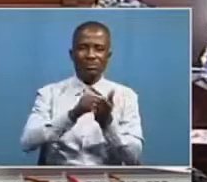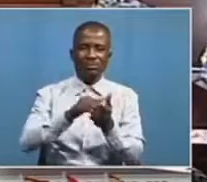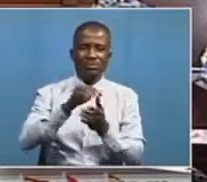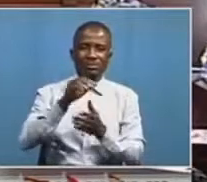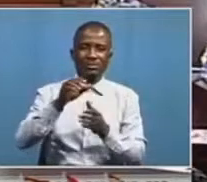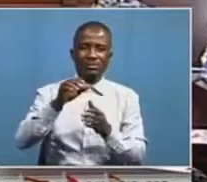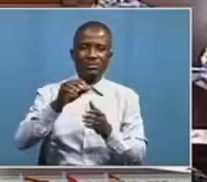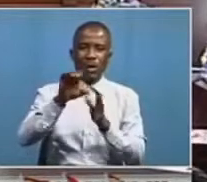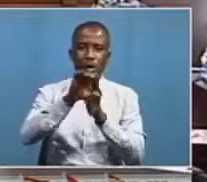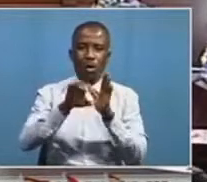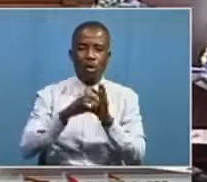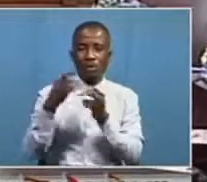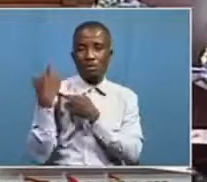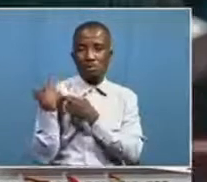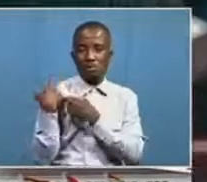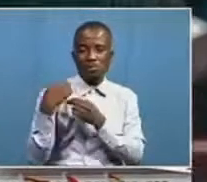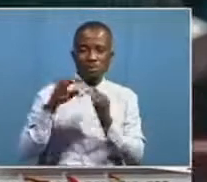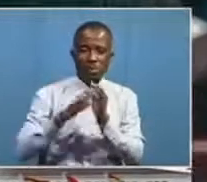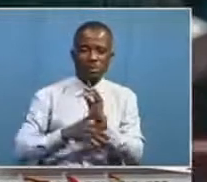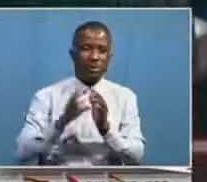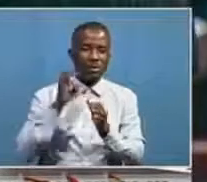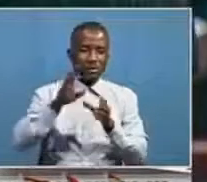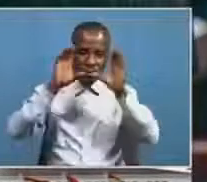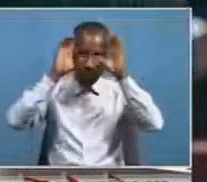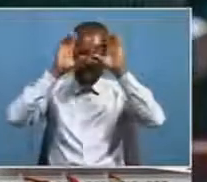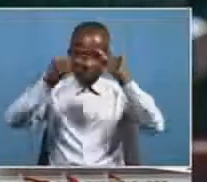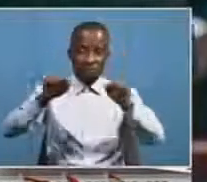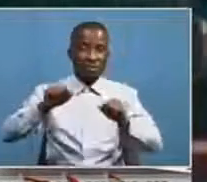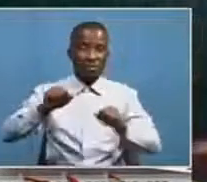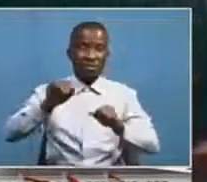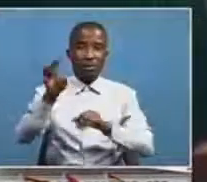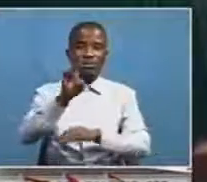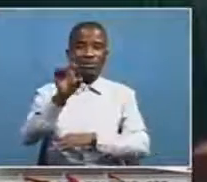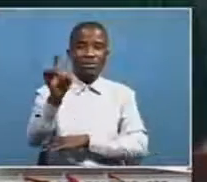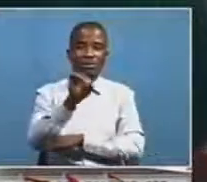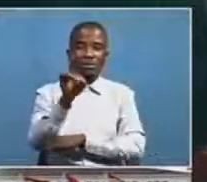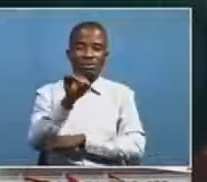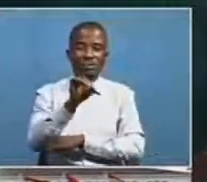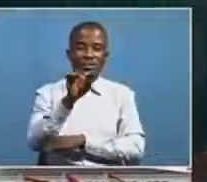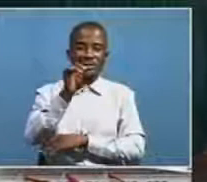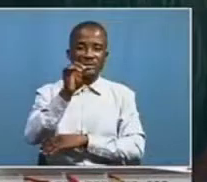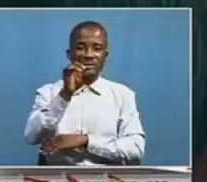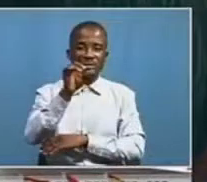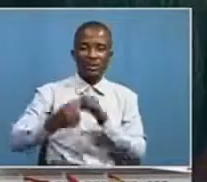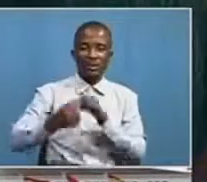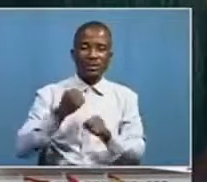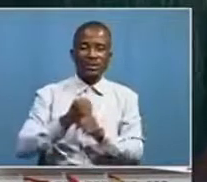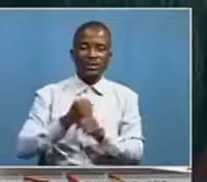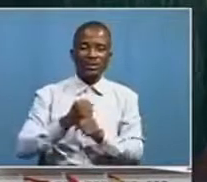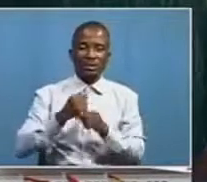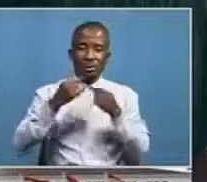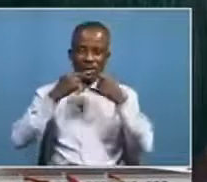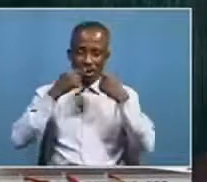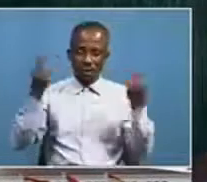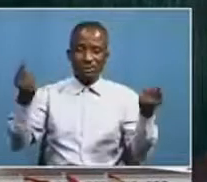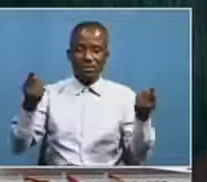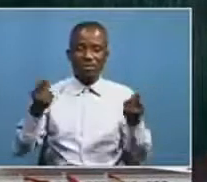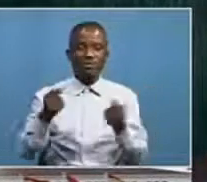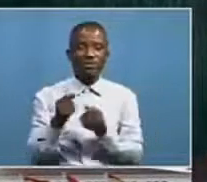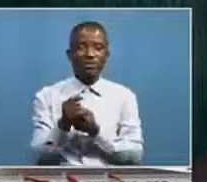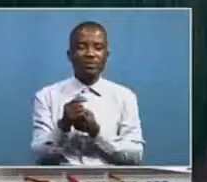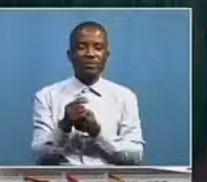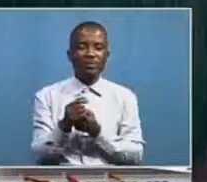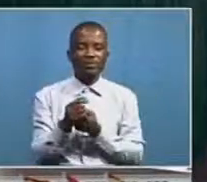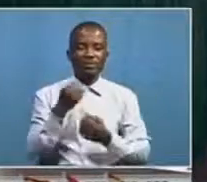and statutory duties during the presidential election of 7 December 2020, leading to the declaration of the results made